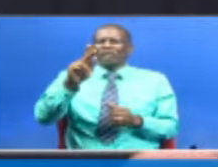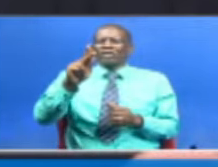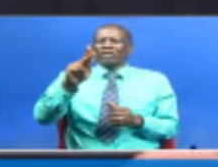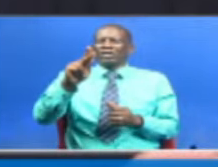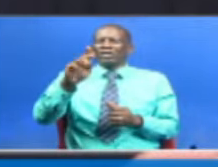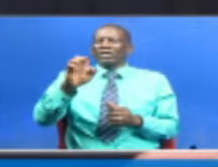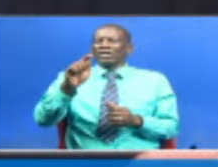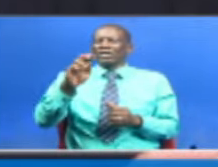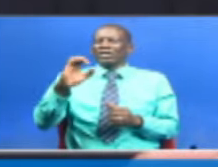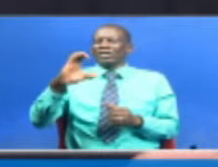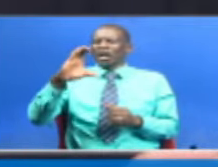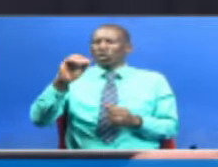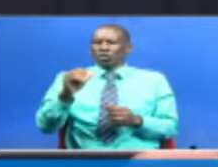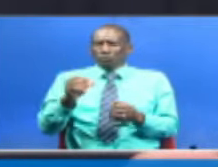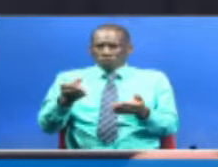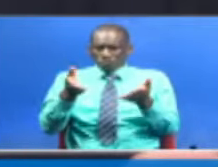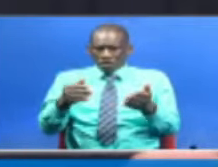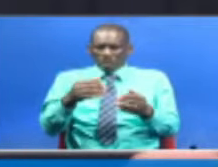runs